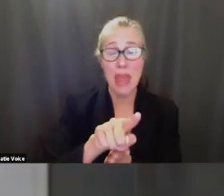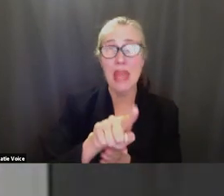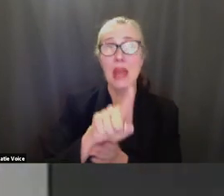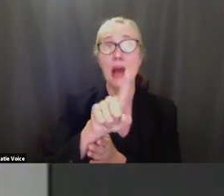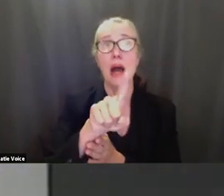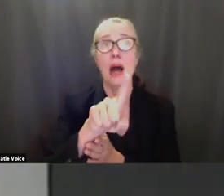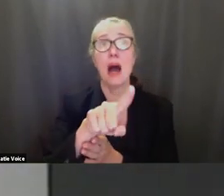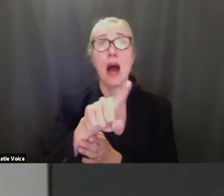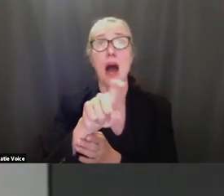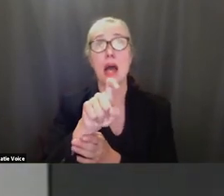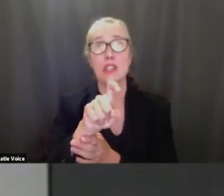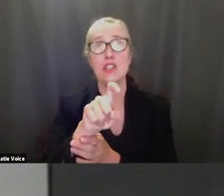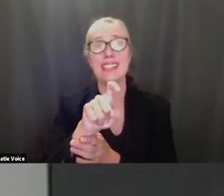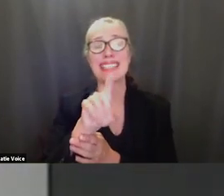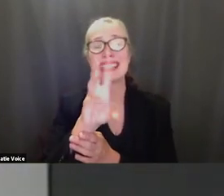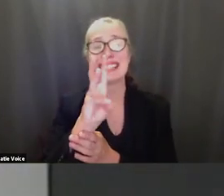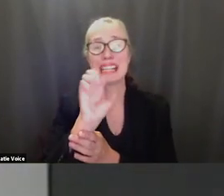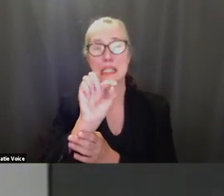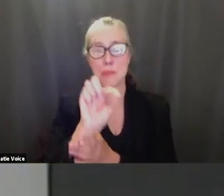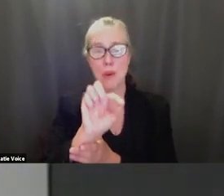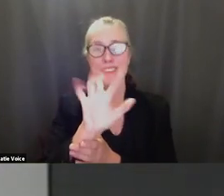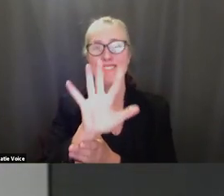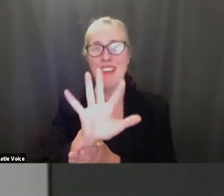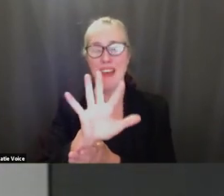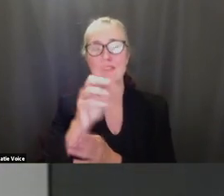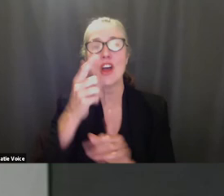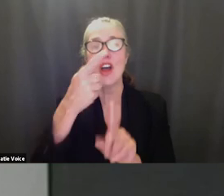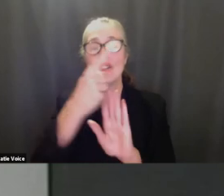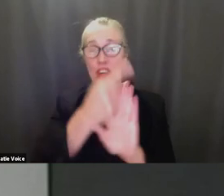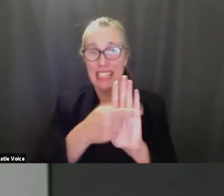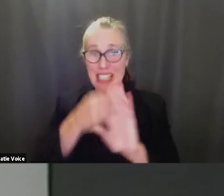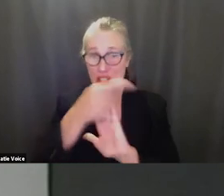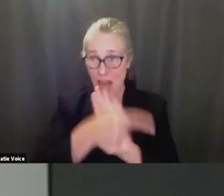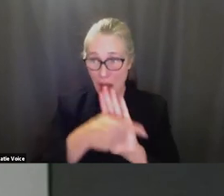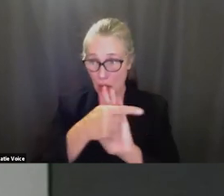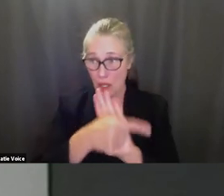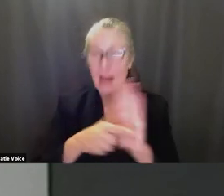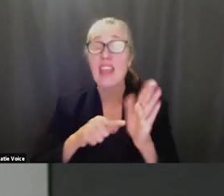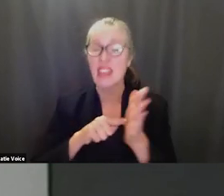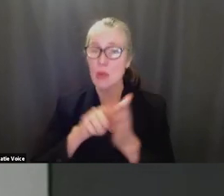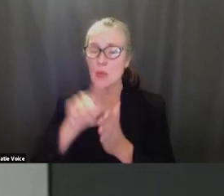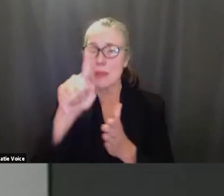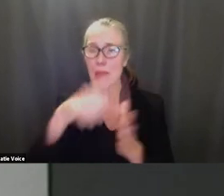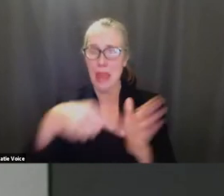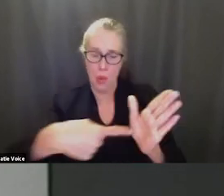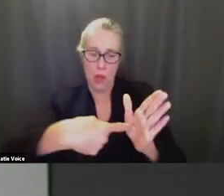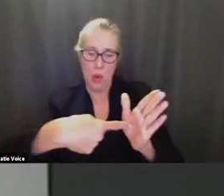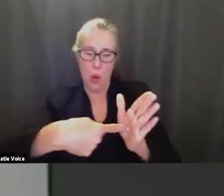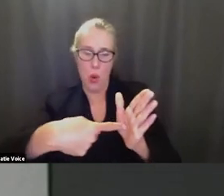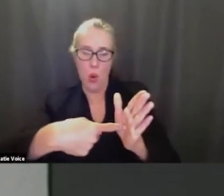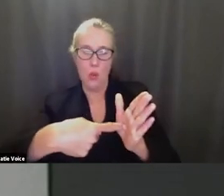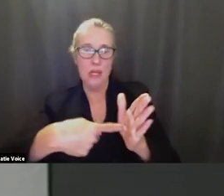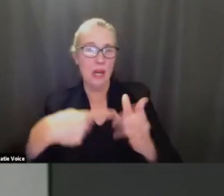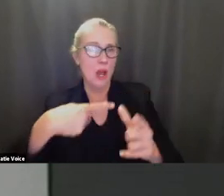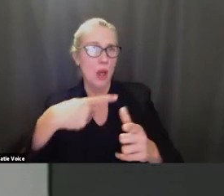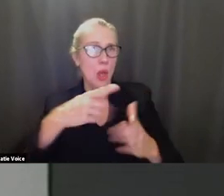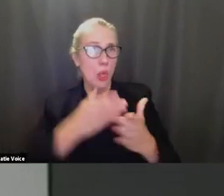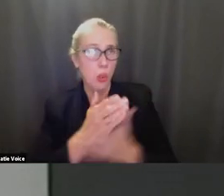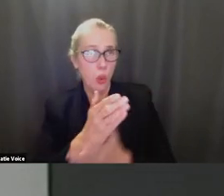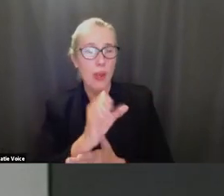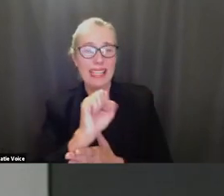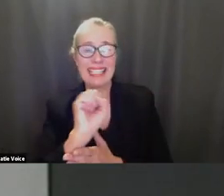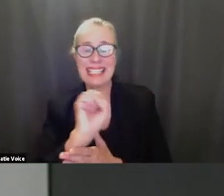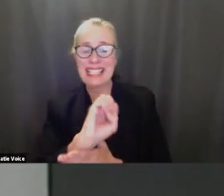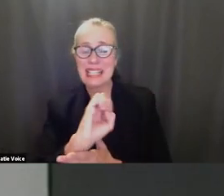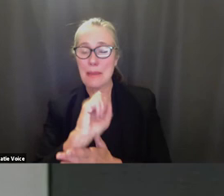uh 106.25 per hour and we're going to pay obviously whatever has been worked so that would be september and october so they should